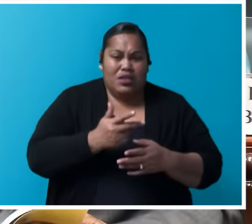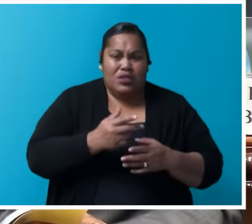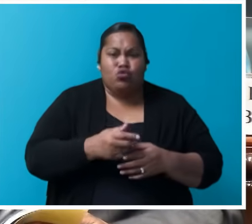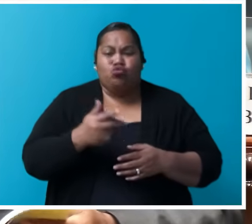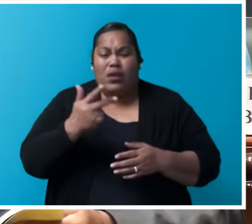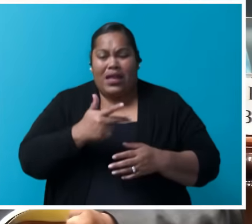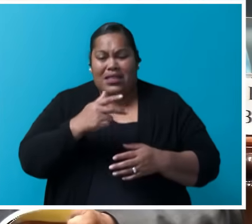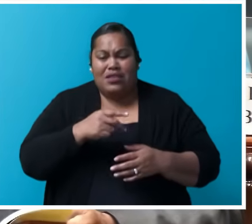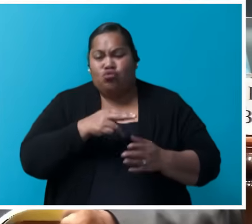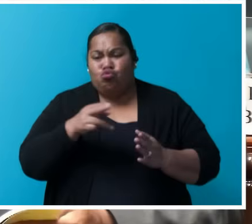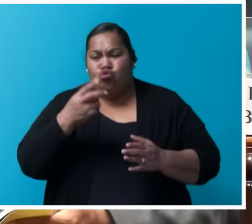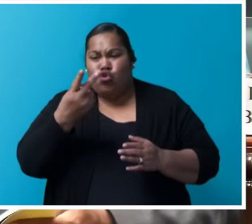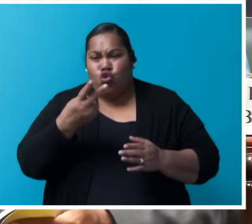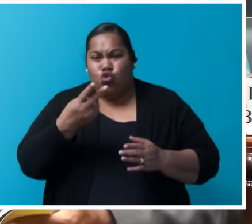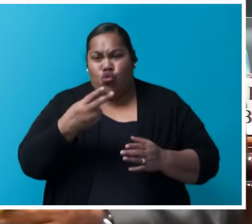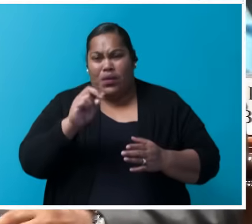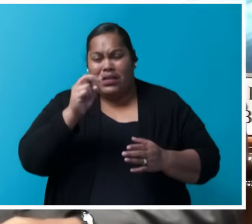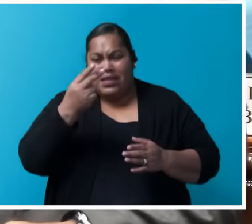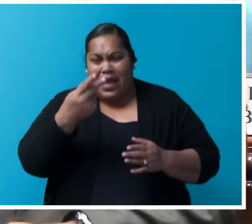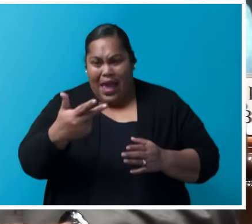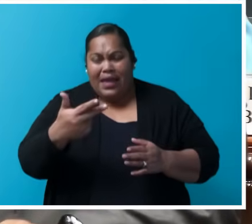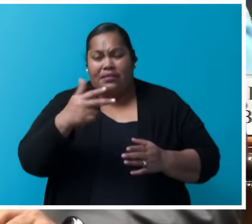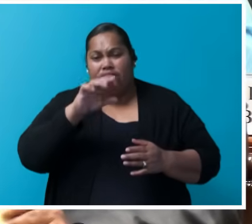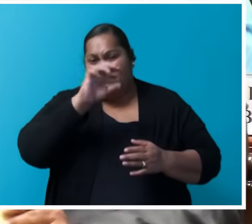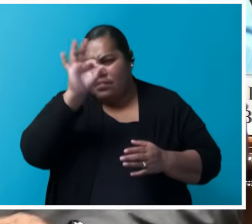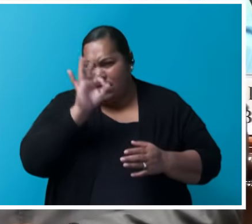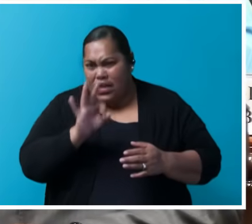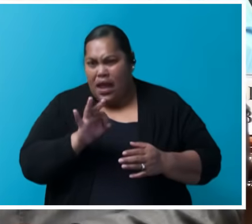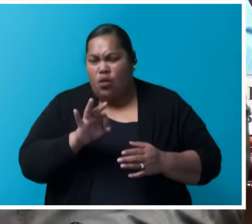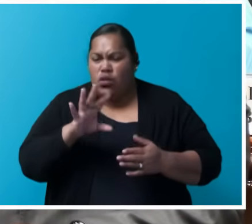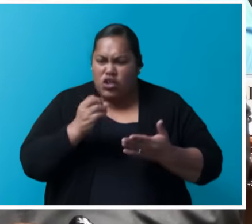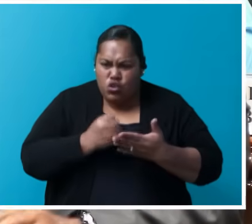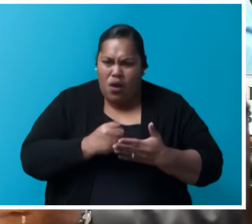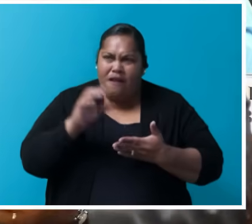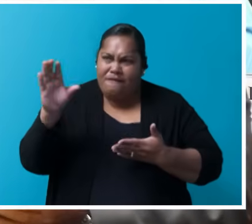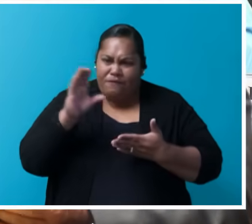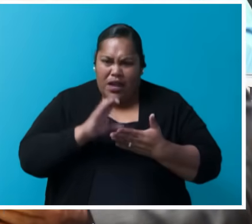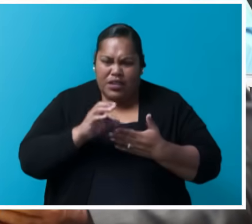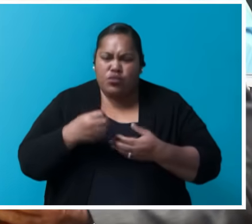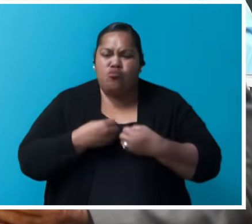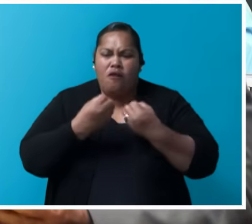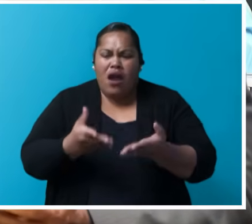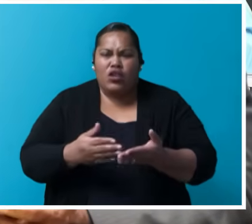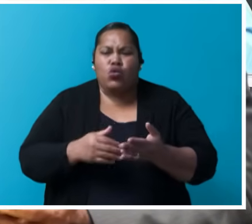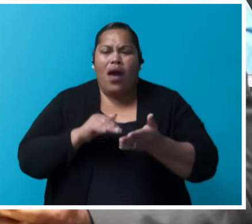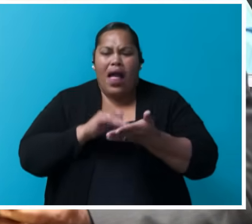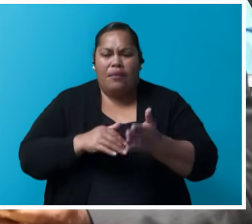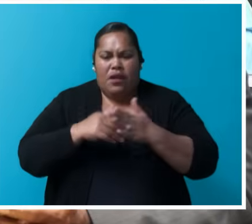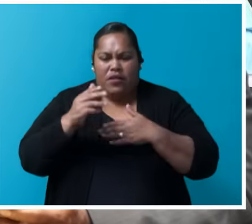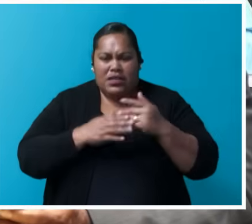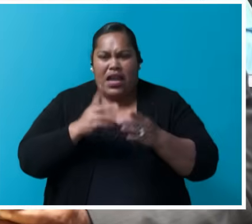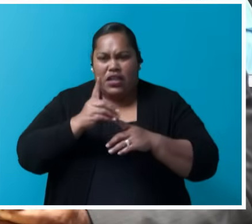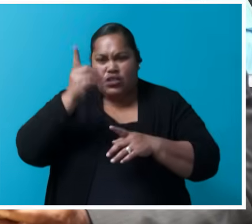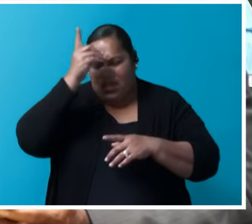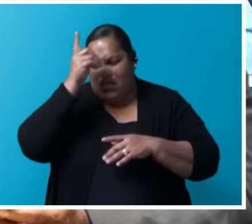18 to 28%. We ensured increased funding is provided to health, infrastructure, education, and other key